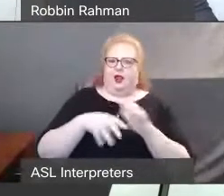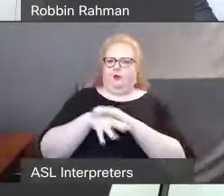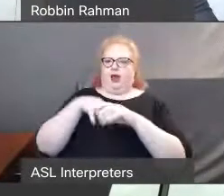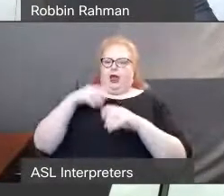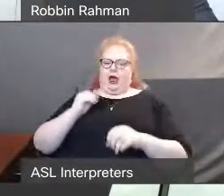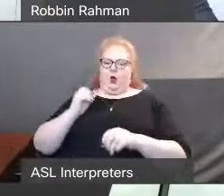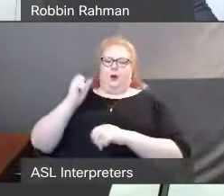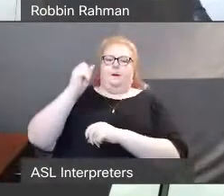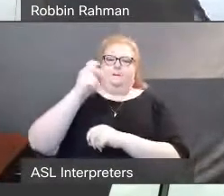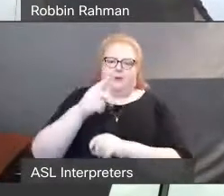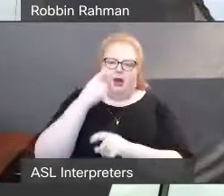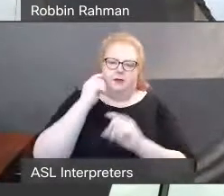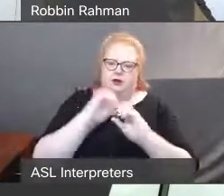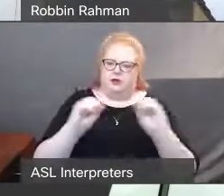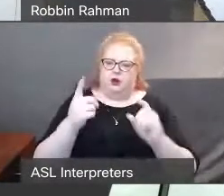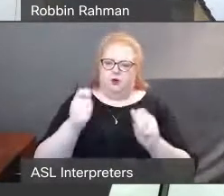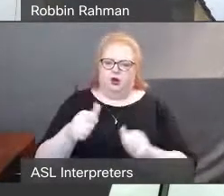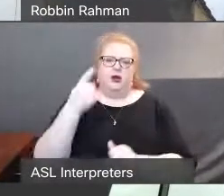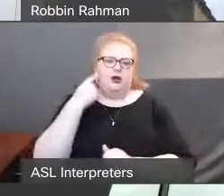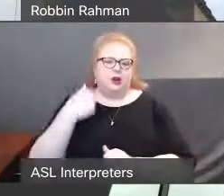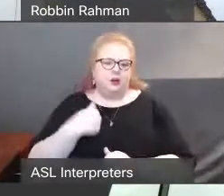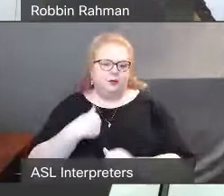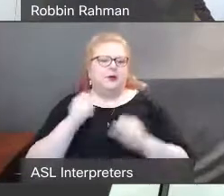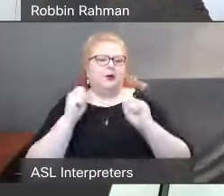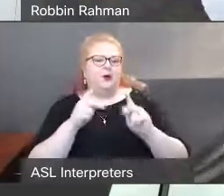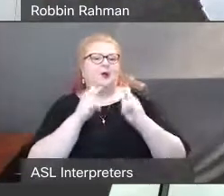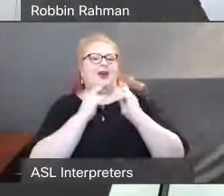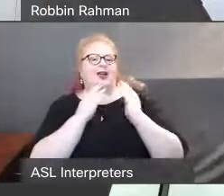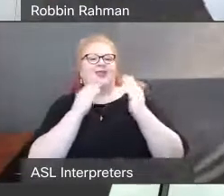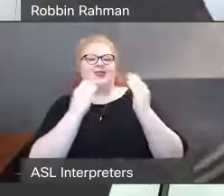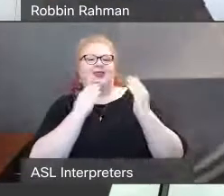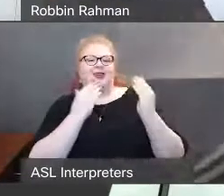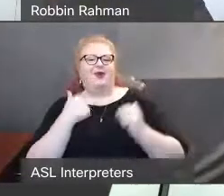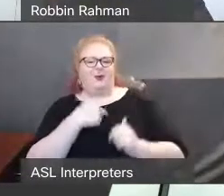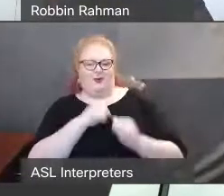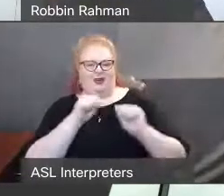me. Okay, very good. We can hear you now.